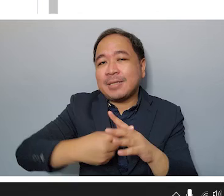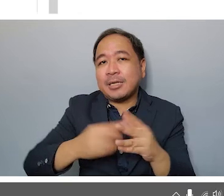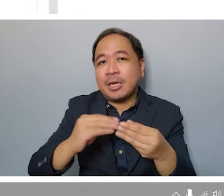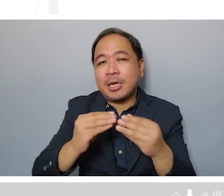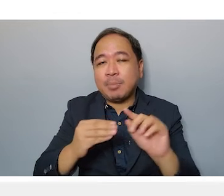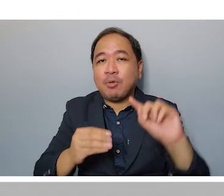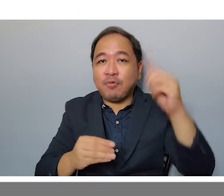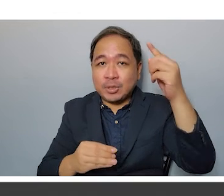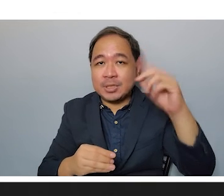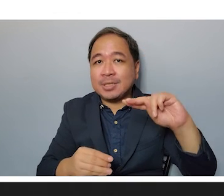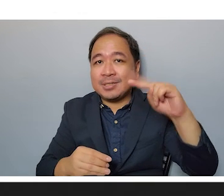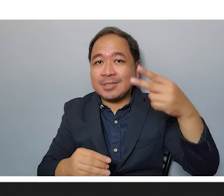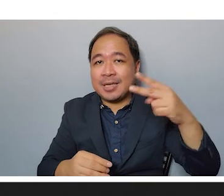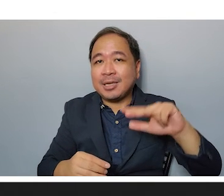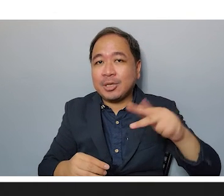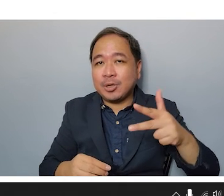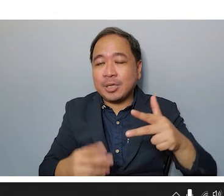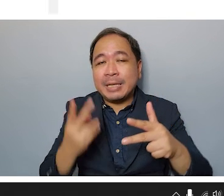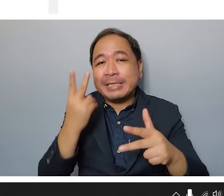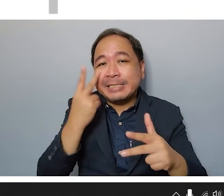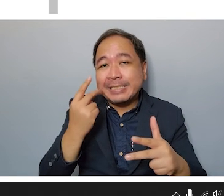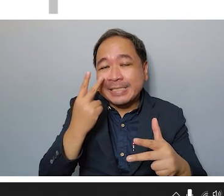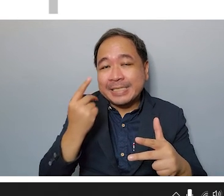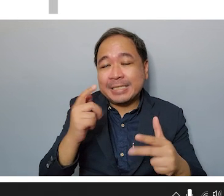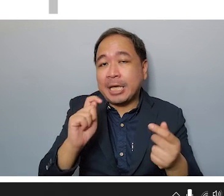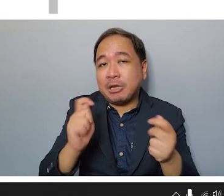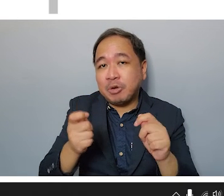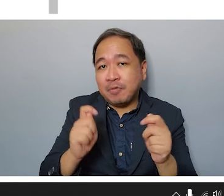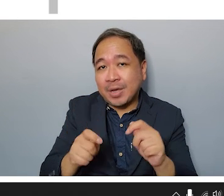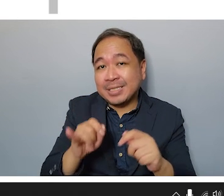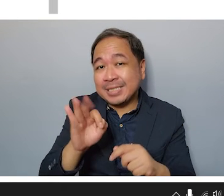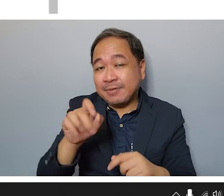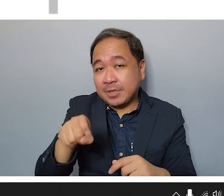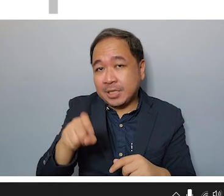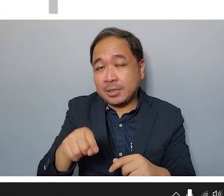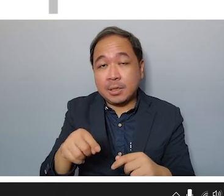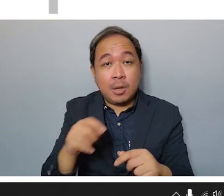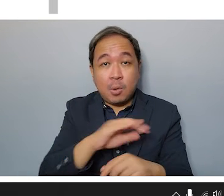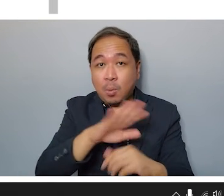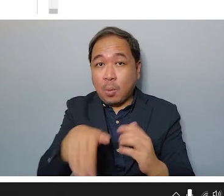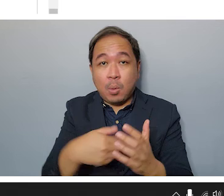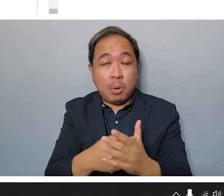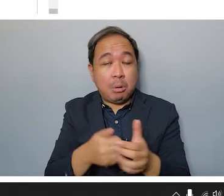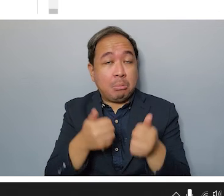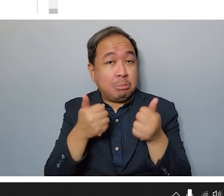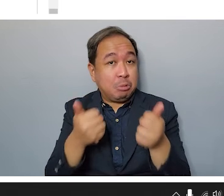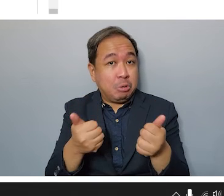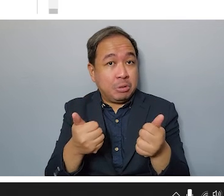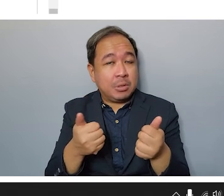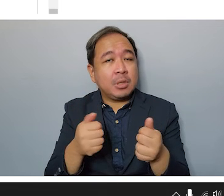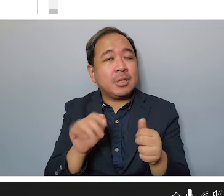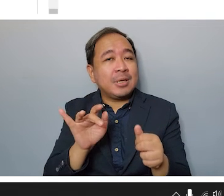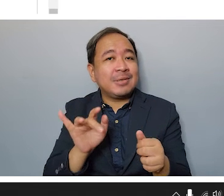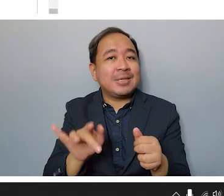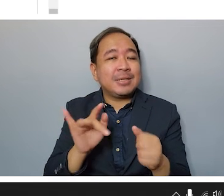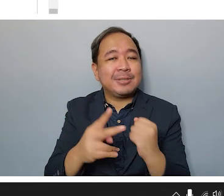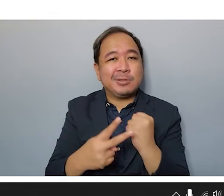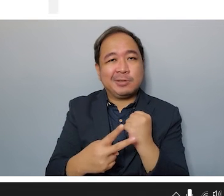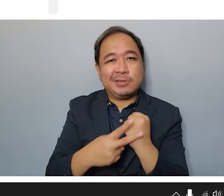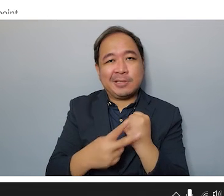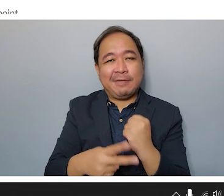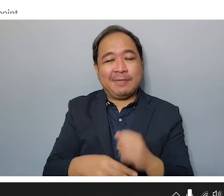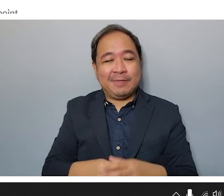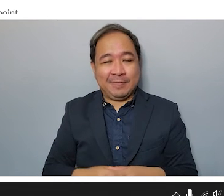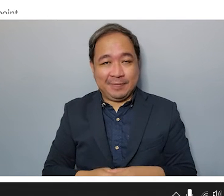with the number 1. Click Preview to view your question and revise as needed. When everything is in order, click